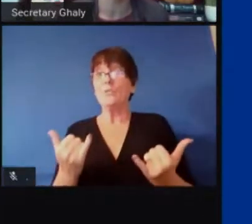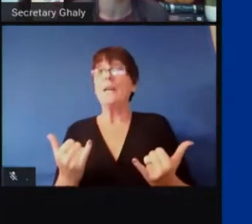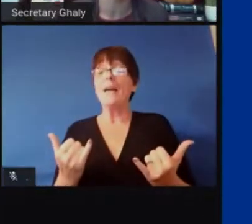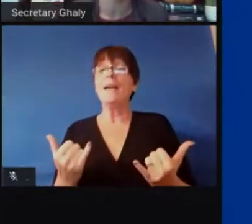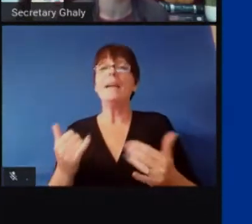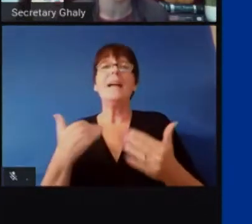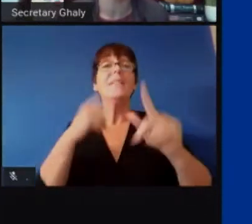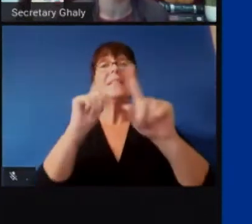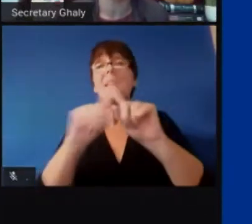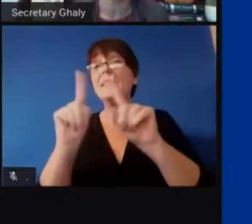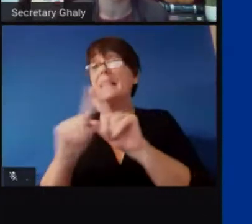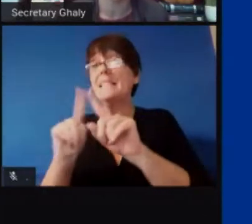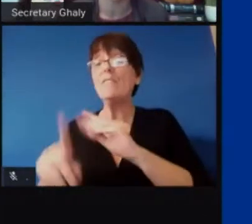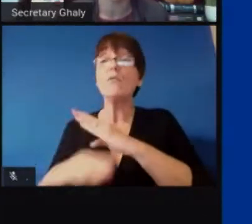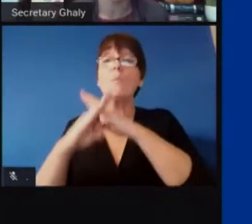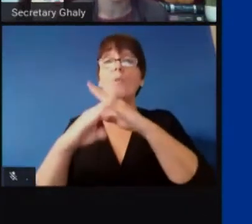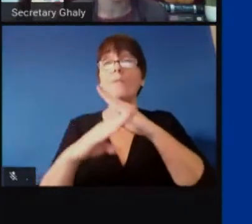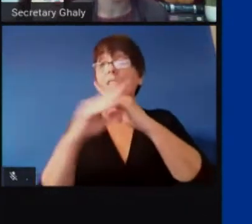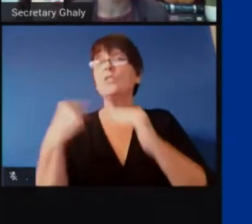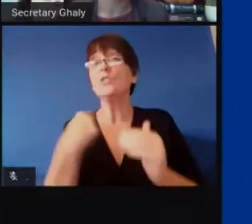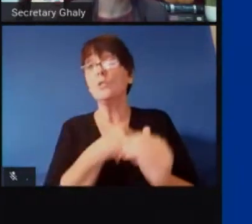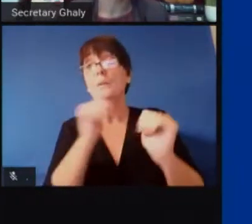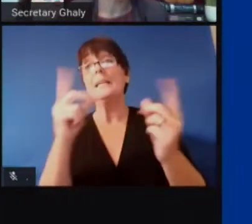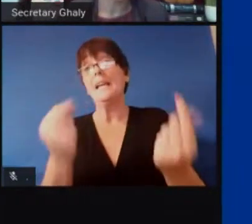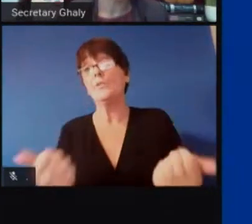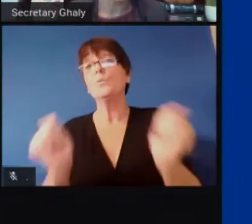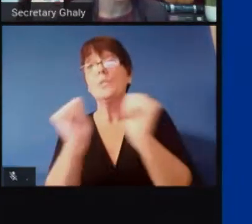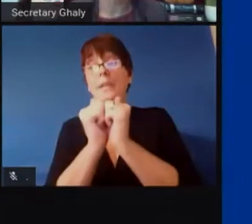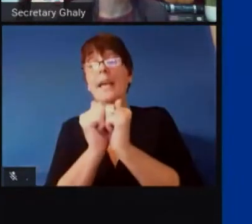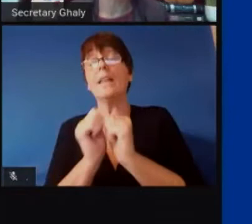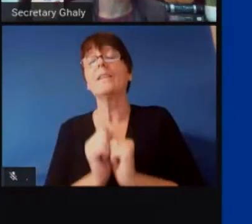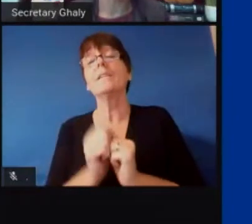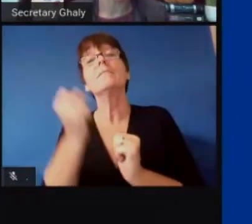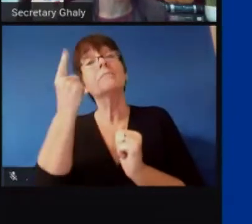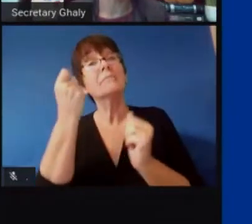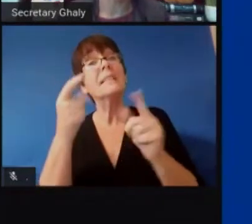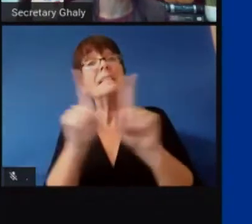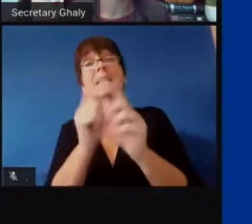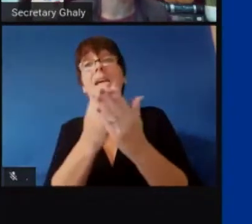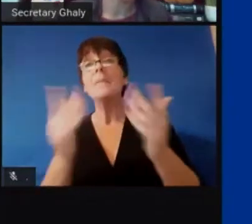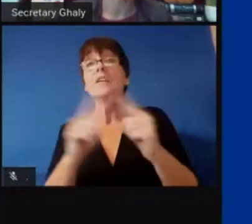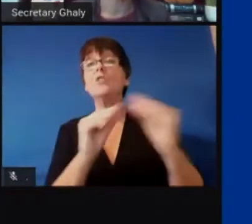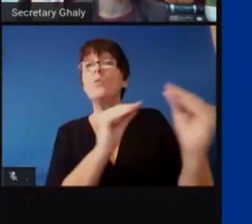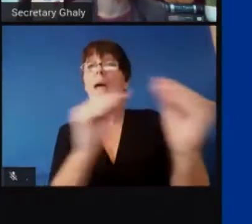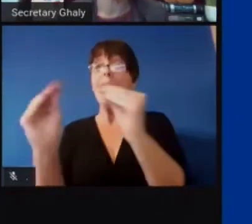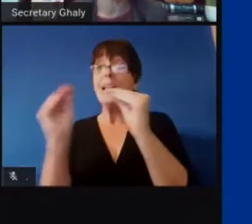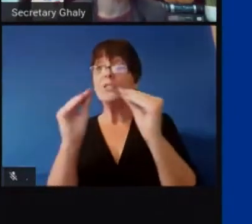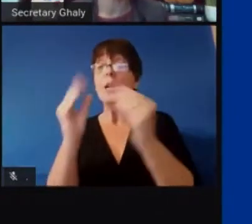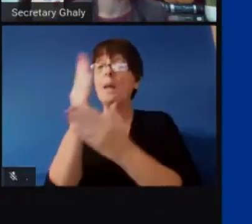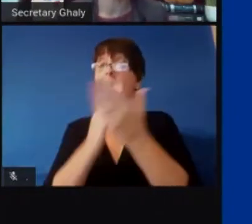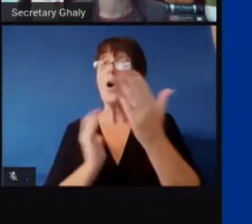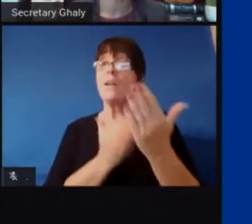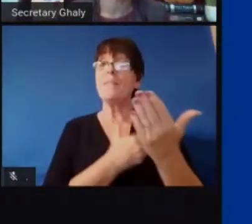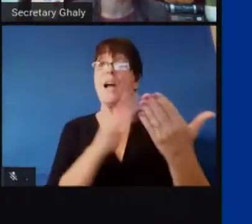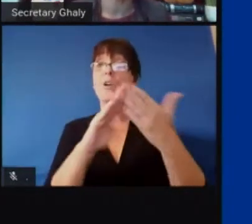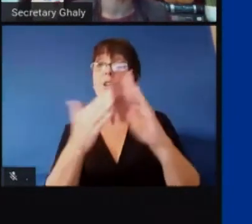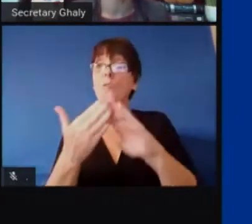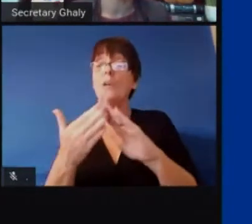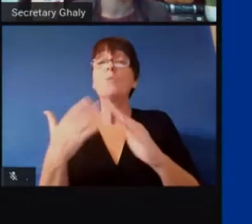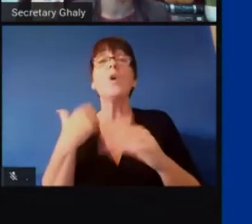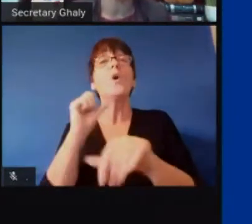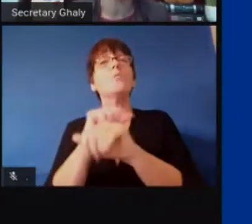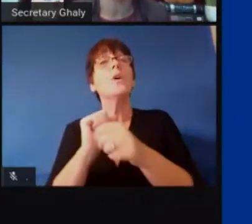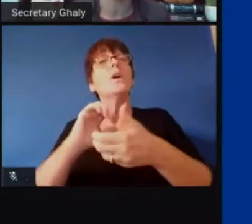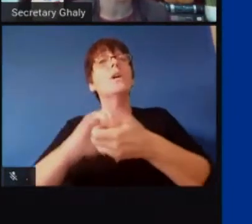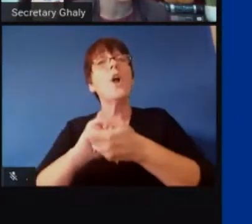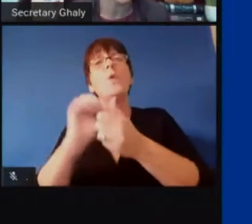all the prevention measures we can take together. And along those same lines, as far as educating various parts of our community, we also want to work very closely